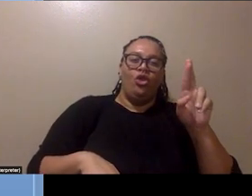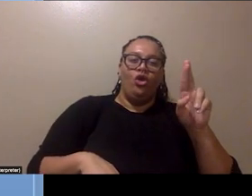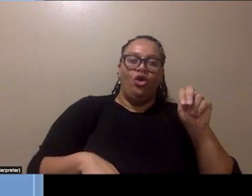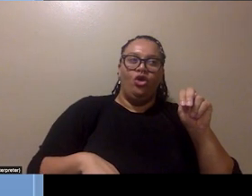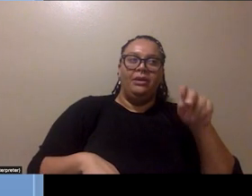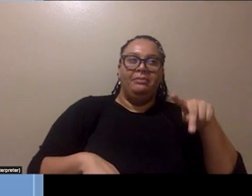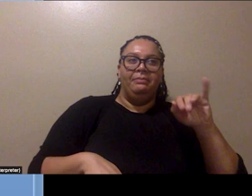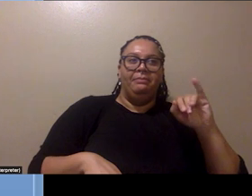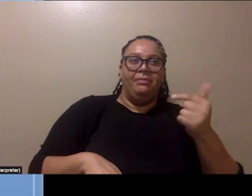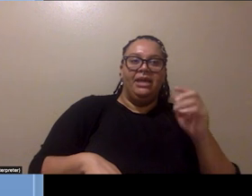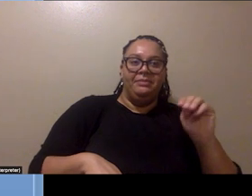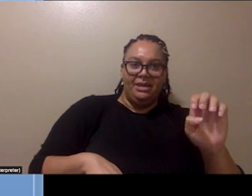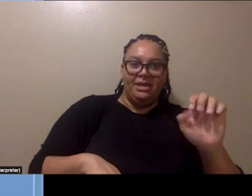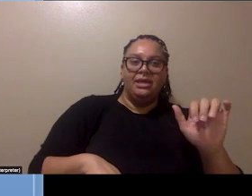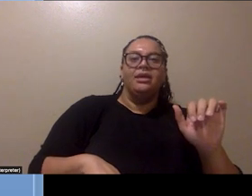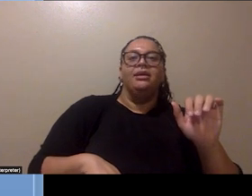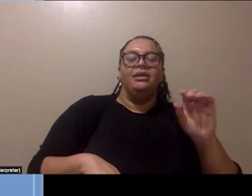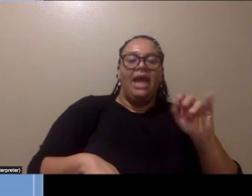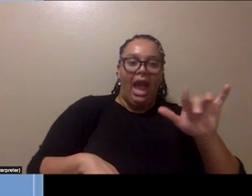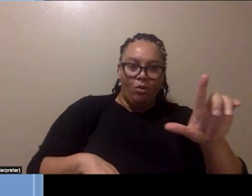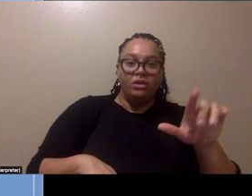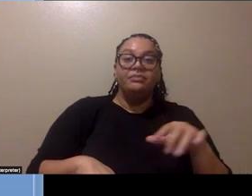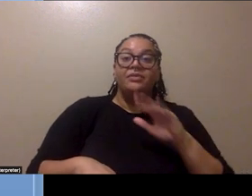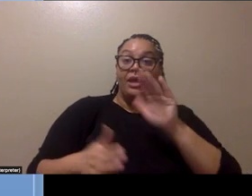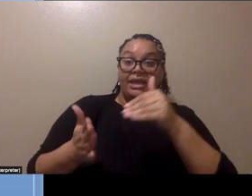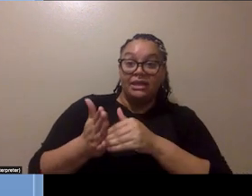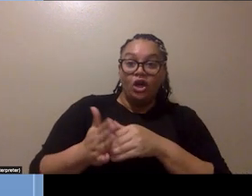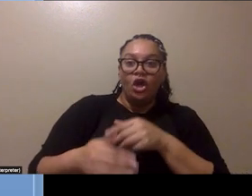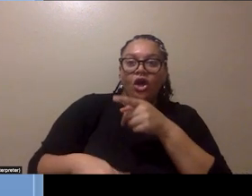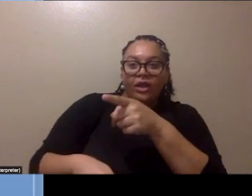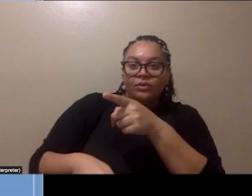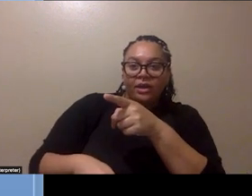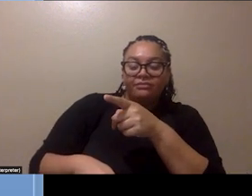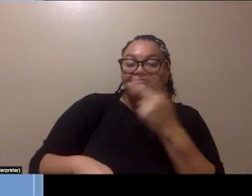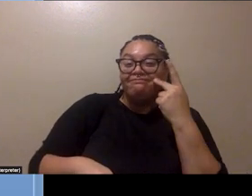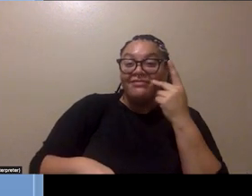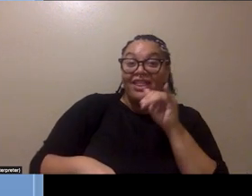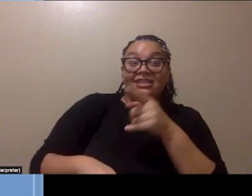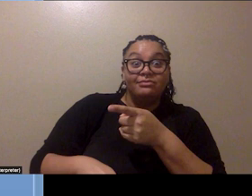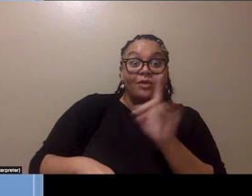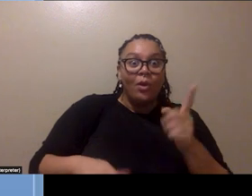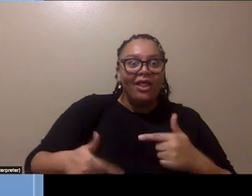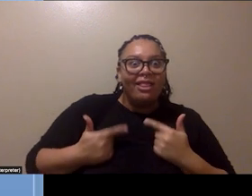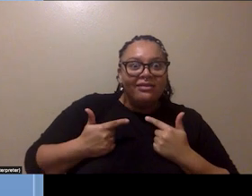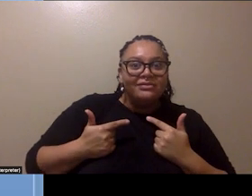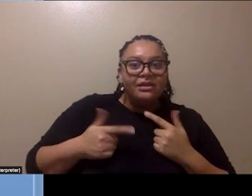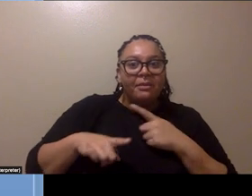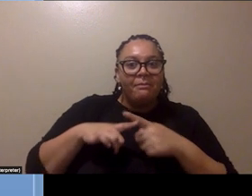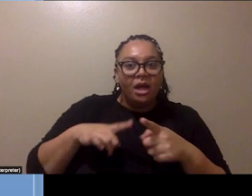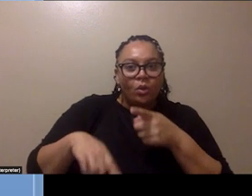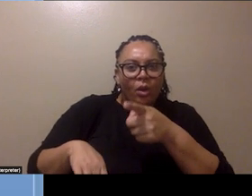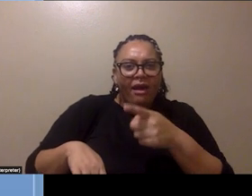is one of our cavity nesters that we have out here. And this right in the center here is actually his nesting